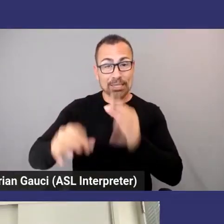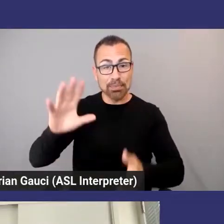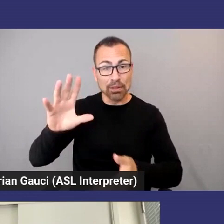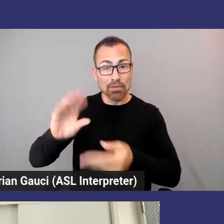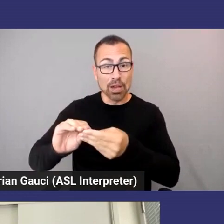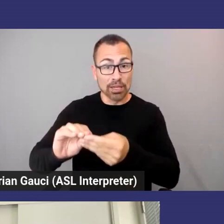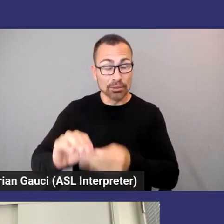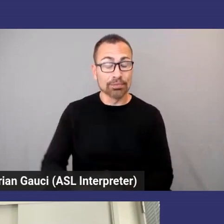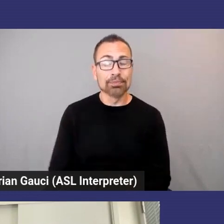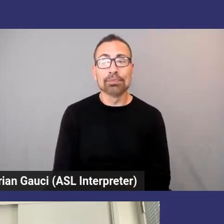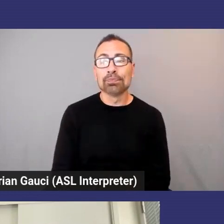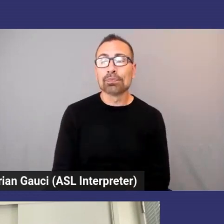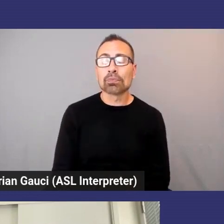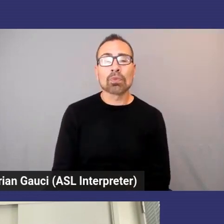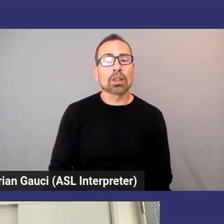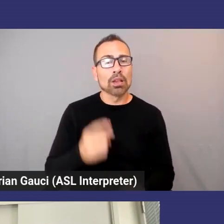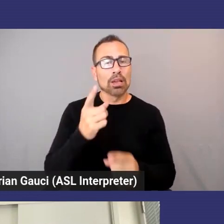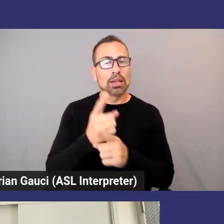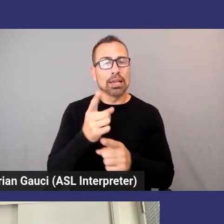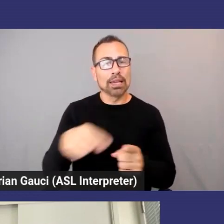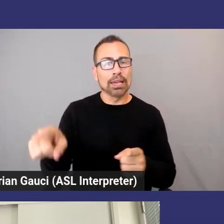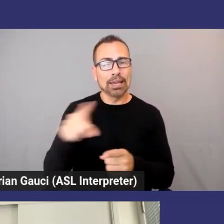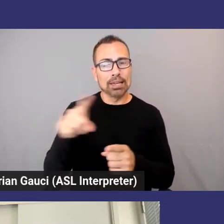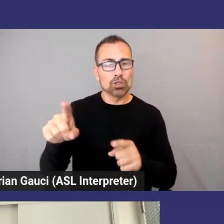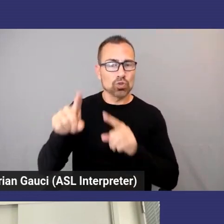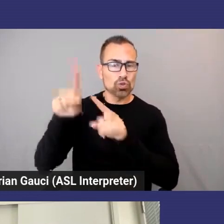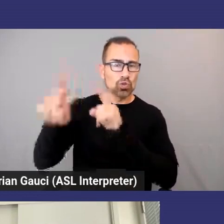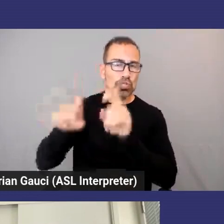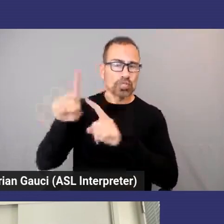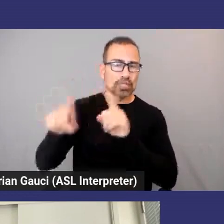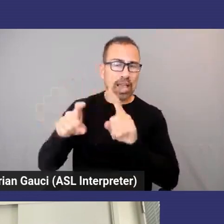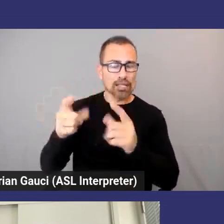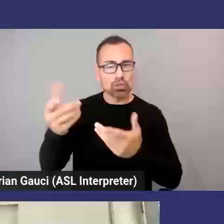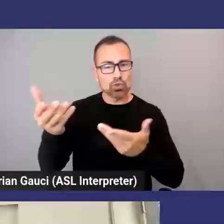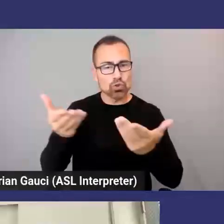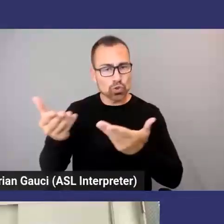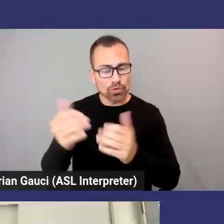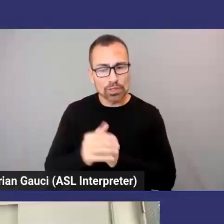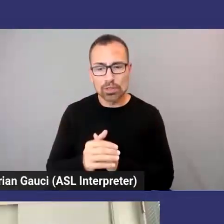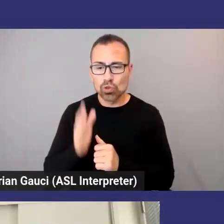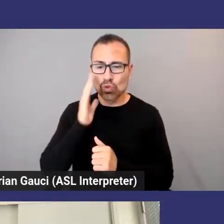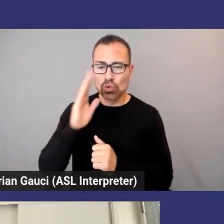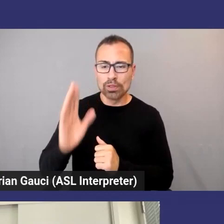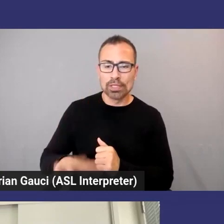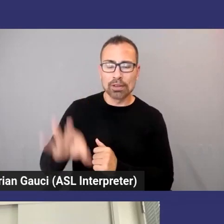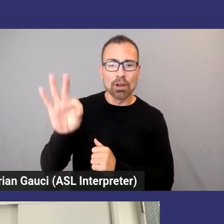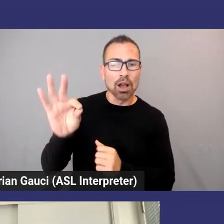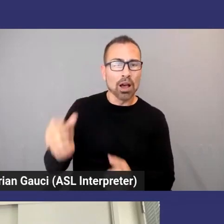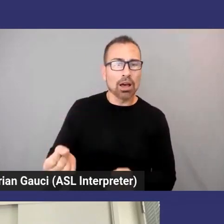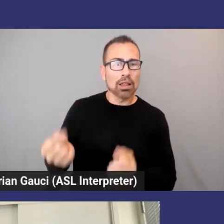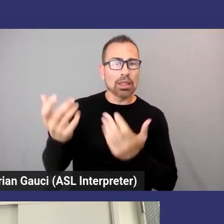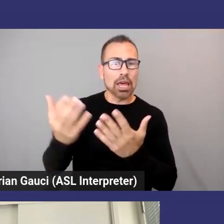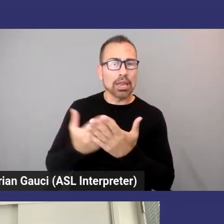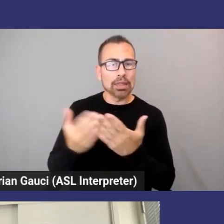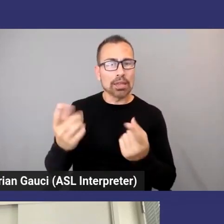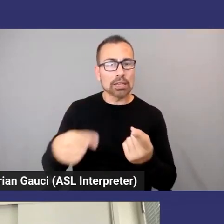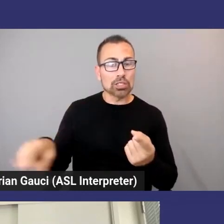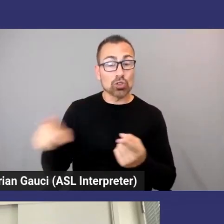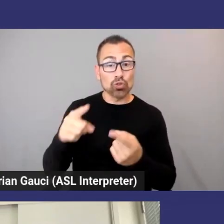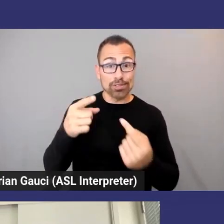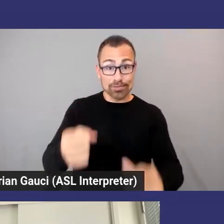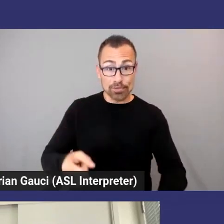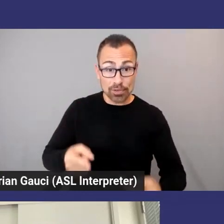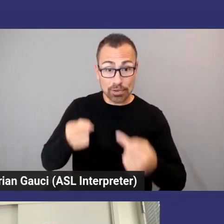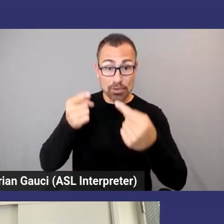right? And as you test the service, you'll discover a lot of the things that you are struggling with